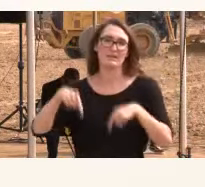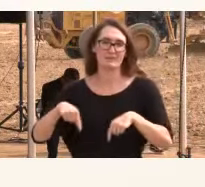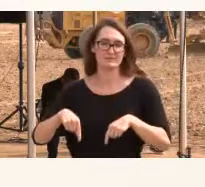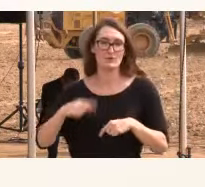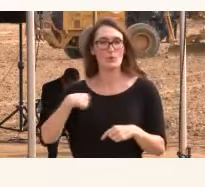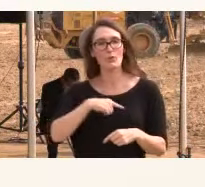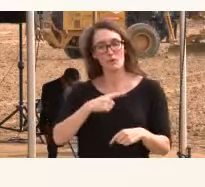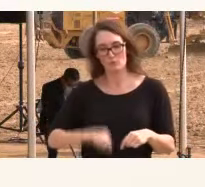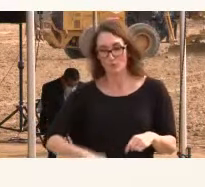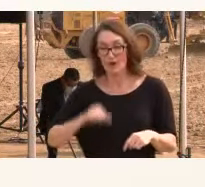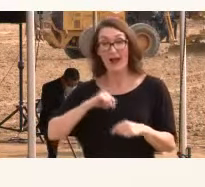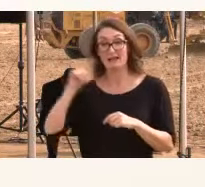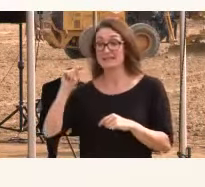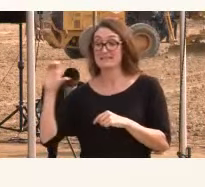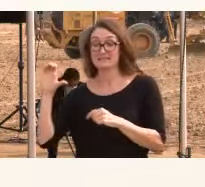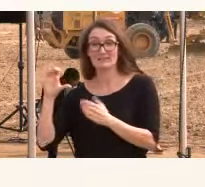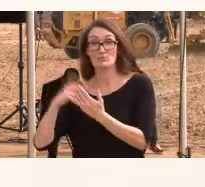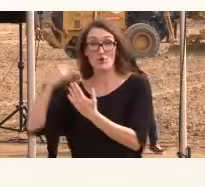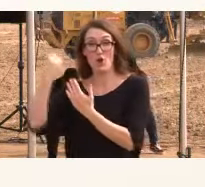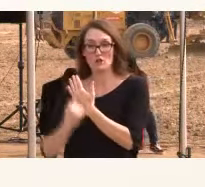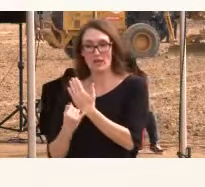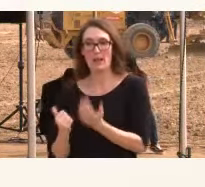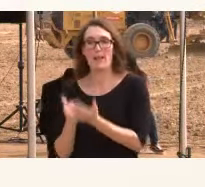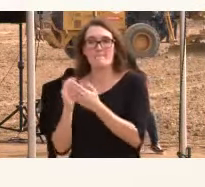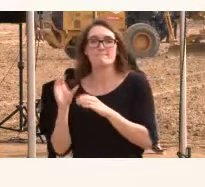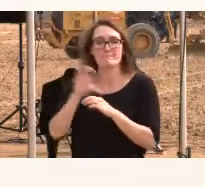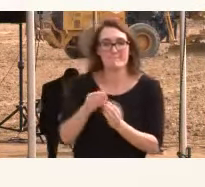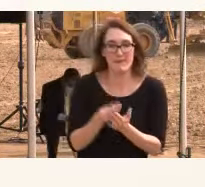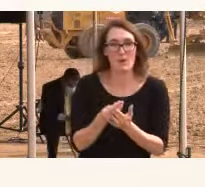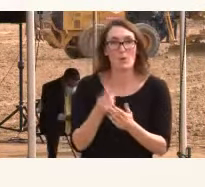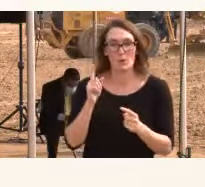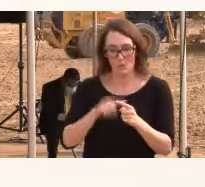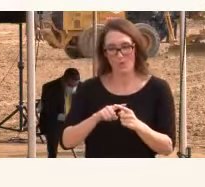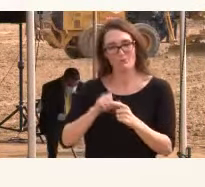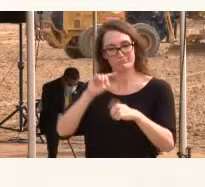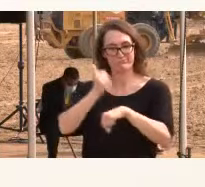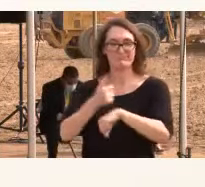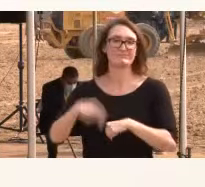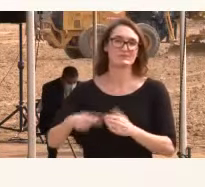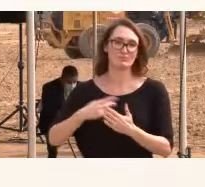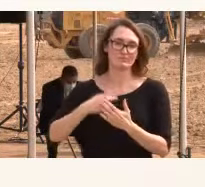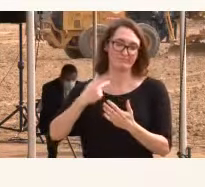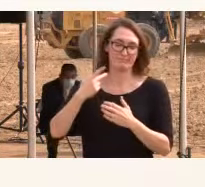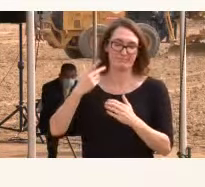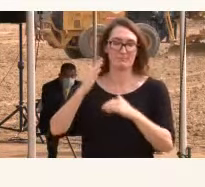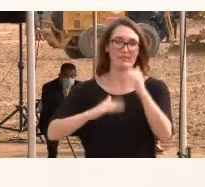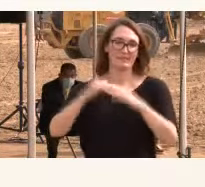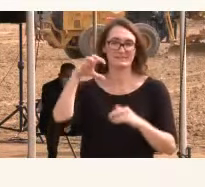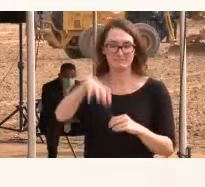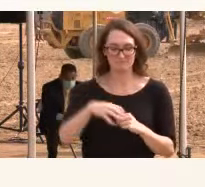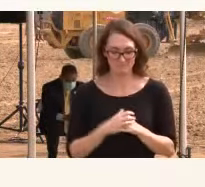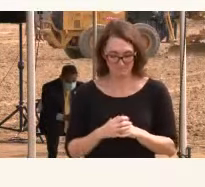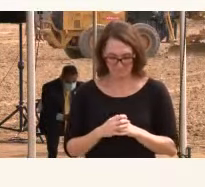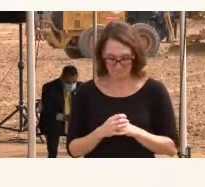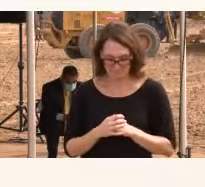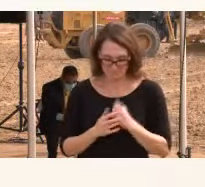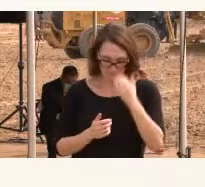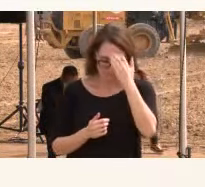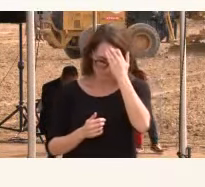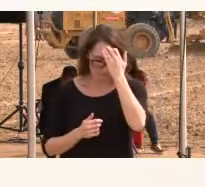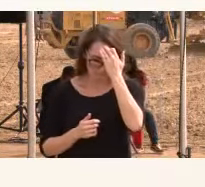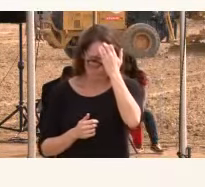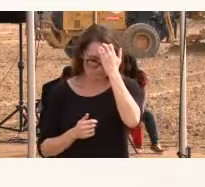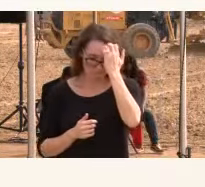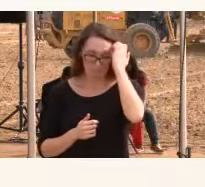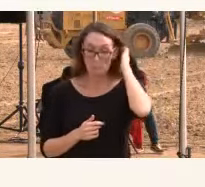that TCC project facilitated the bringing this campus to this part of the town. West Fresno Satellite Campus will